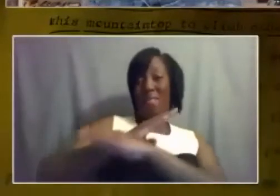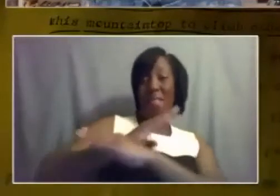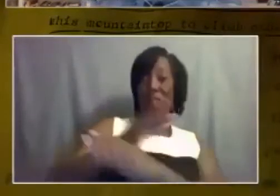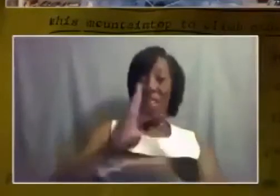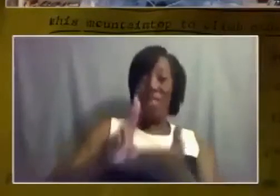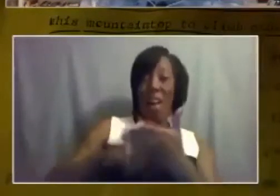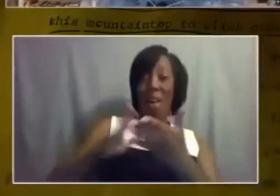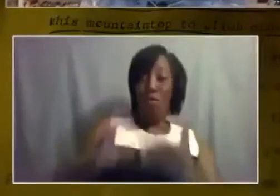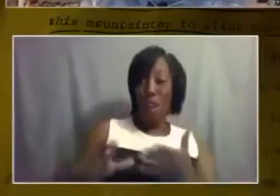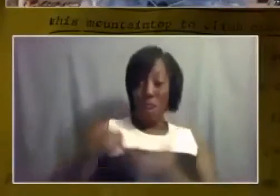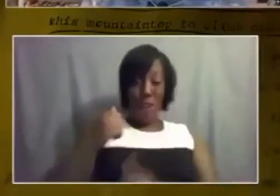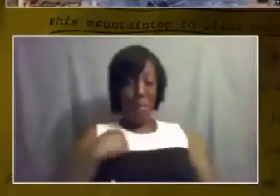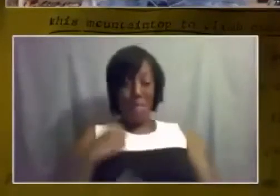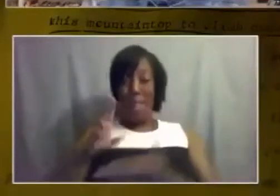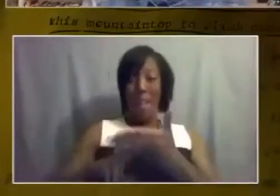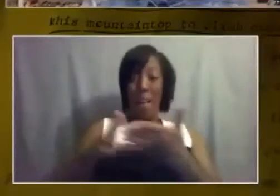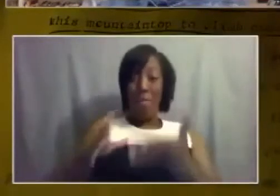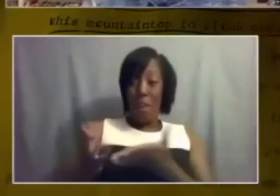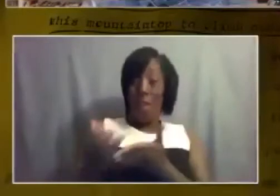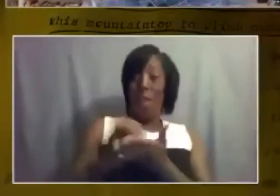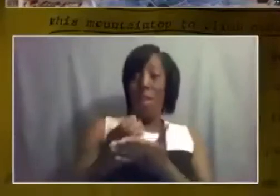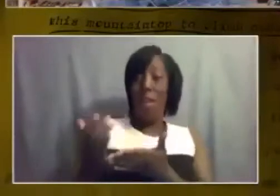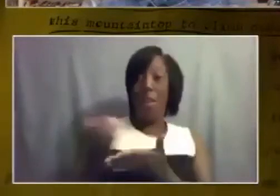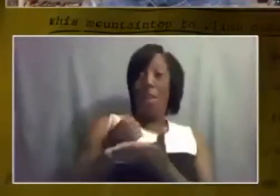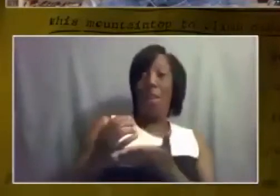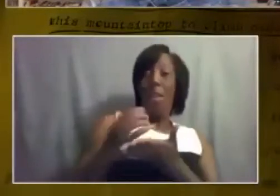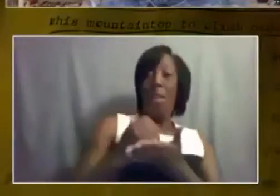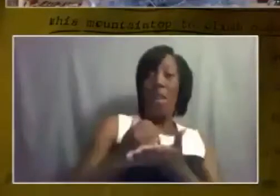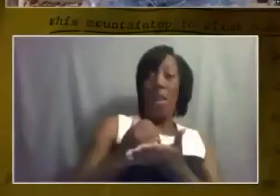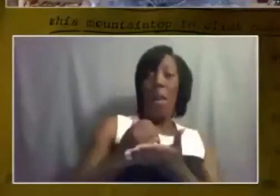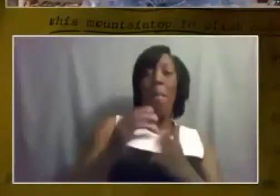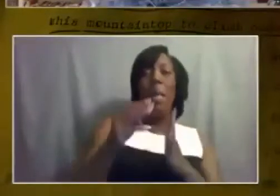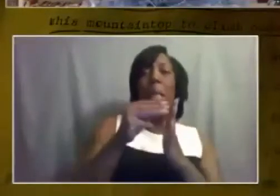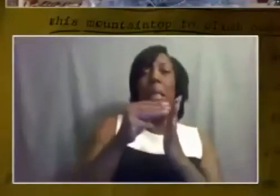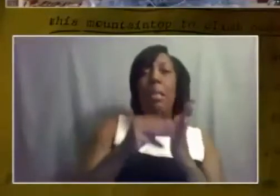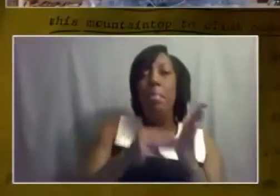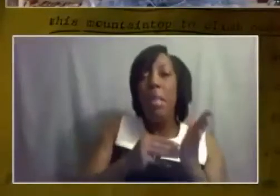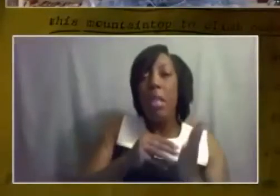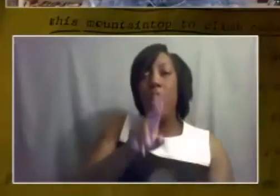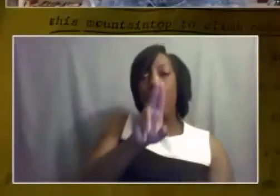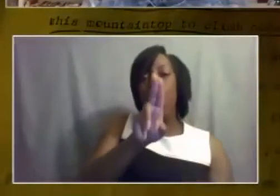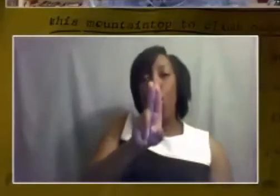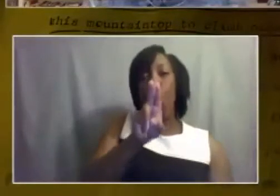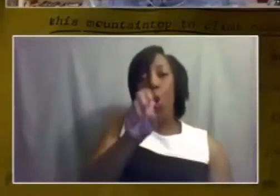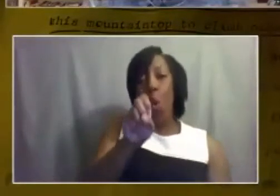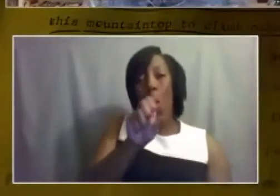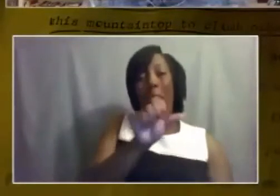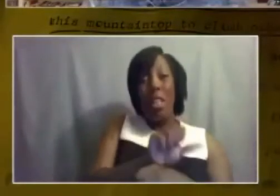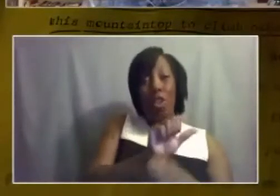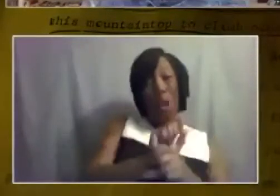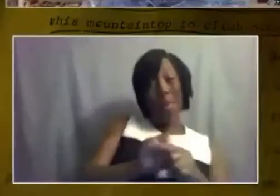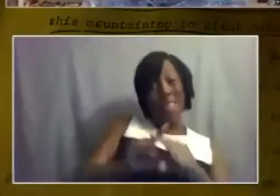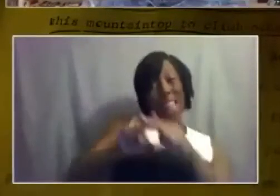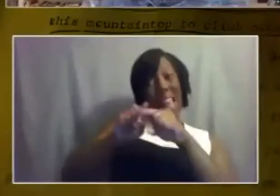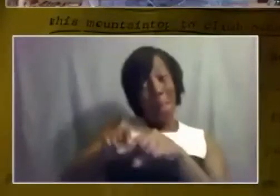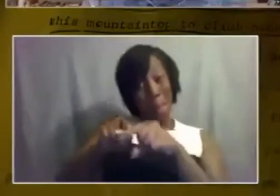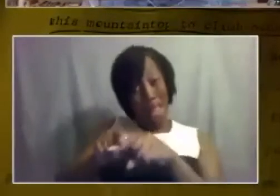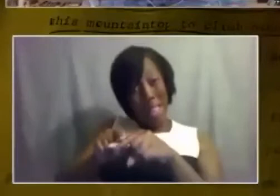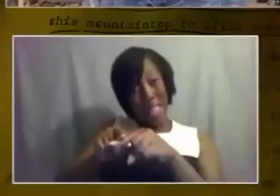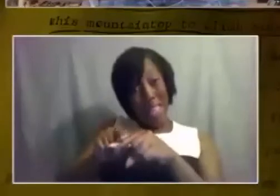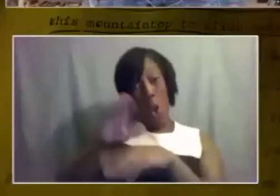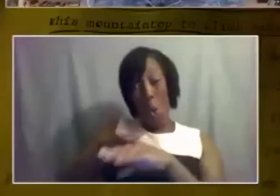contractors, but it's also millions of U.S. jobs that are dependent on this war economy that needs to be shifted.